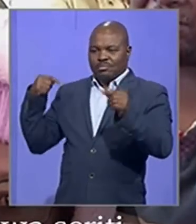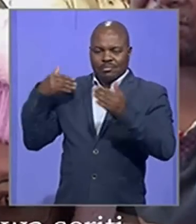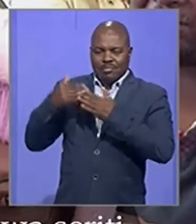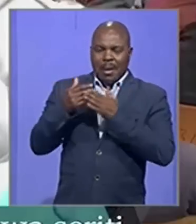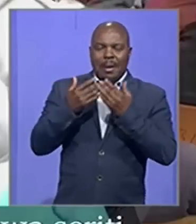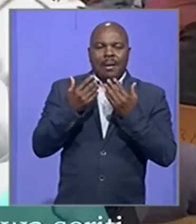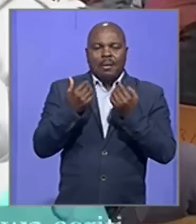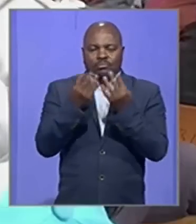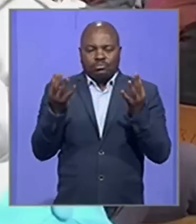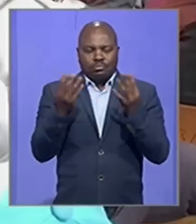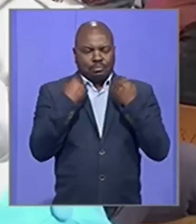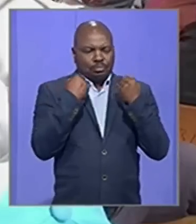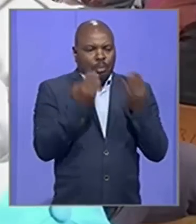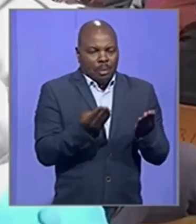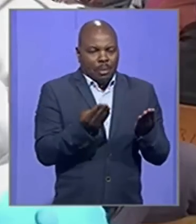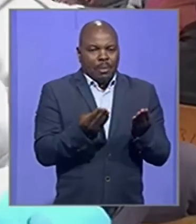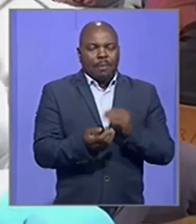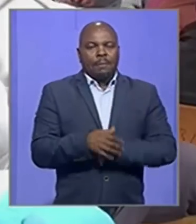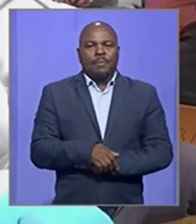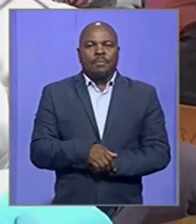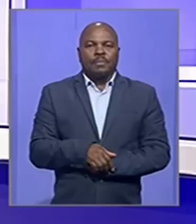phatloga ga letamo a direga.